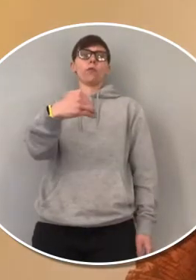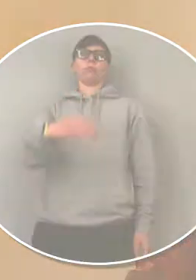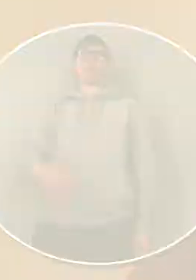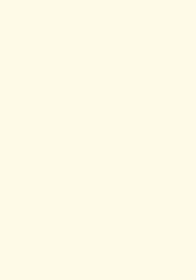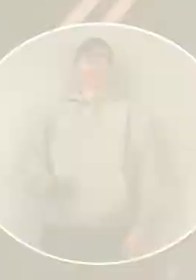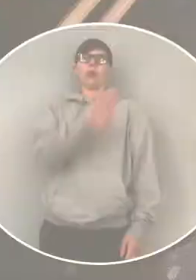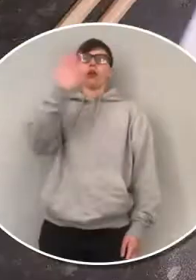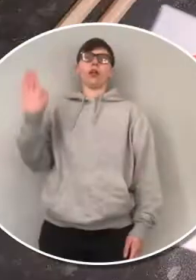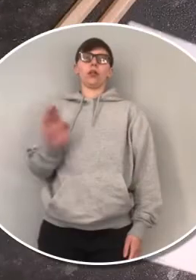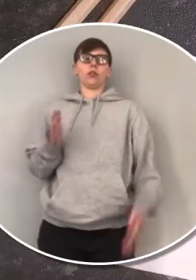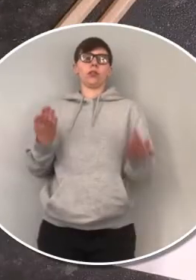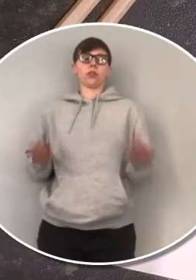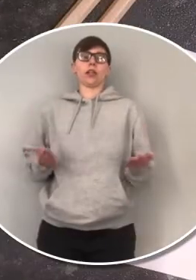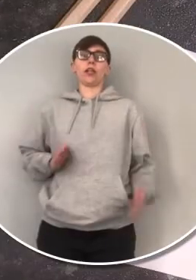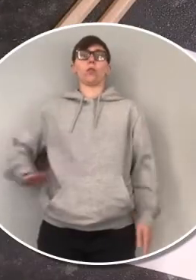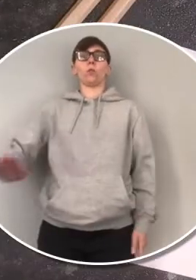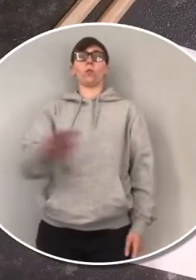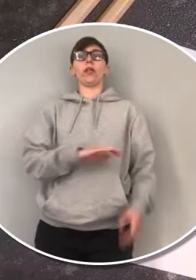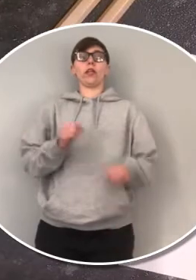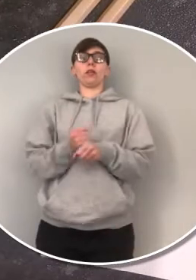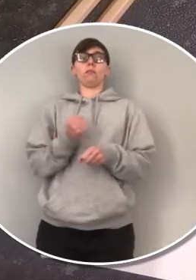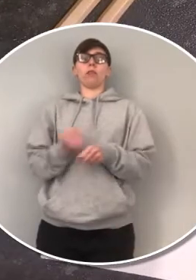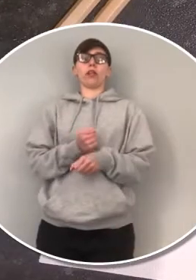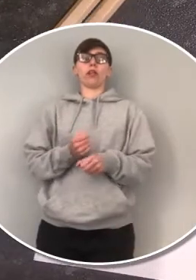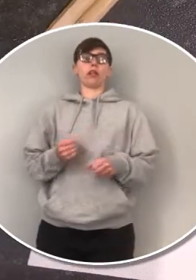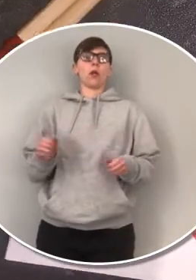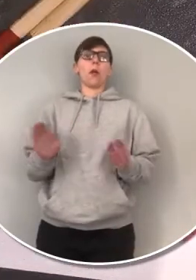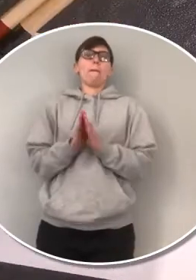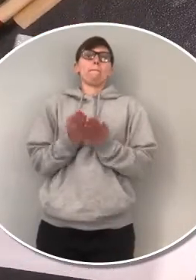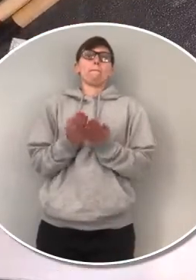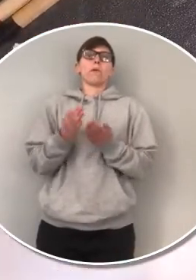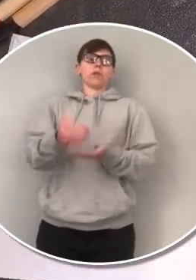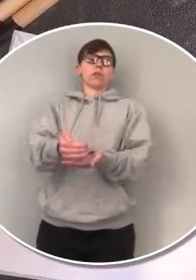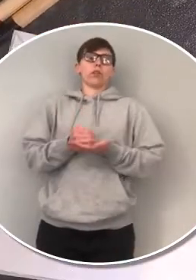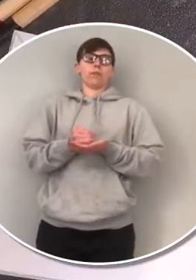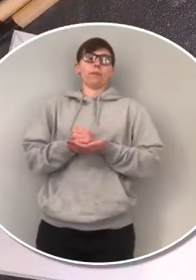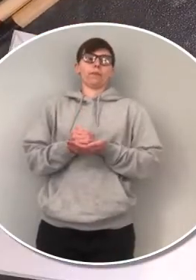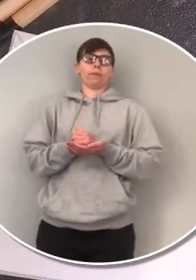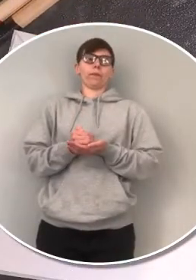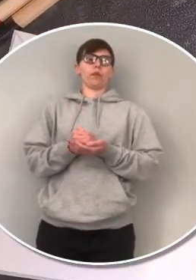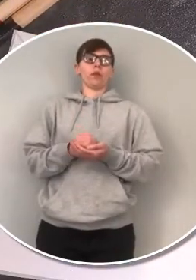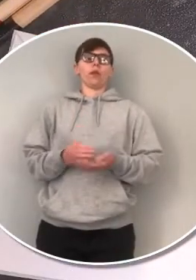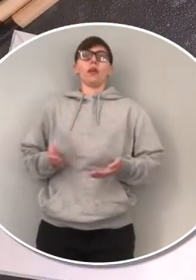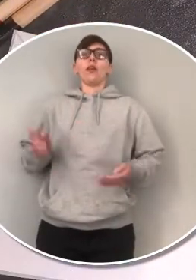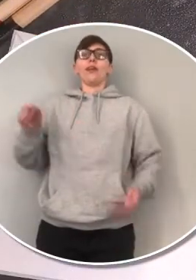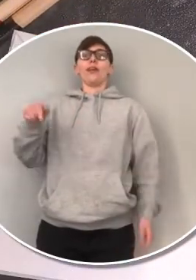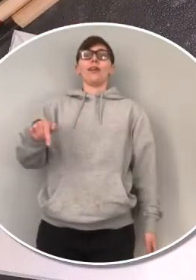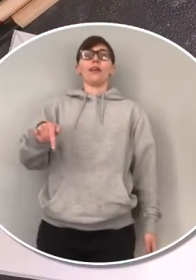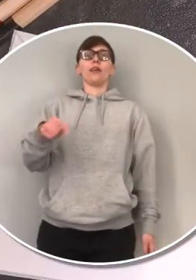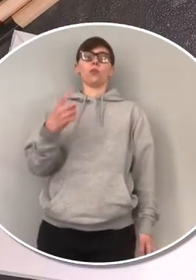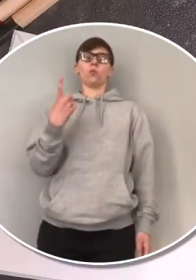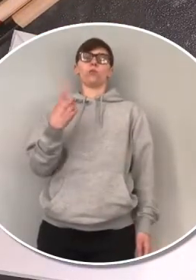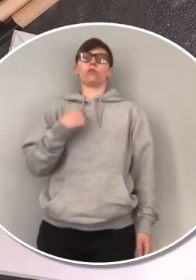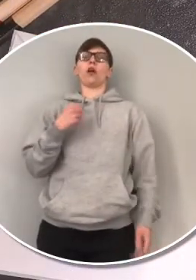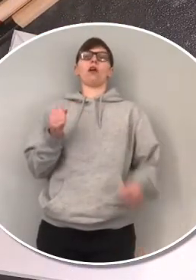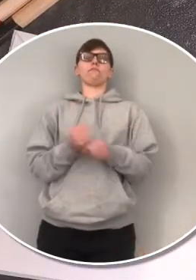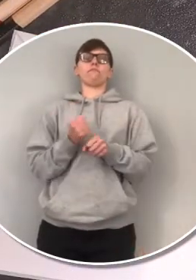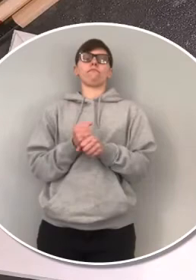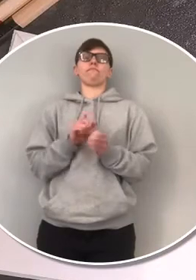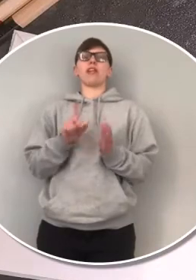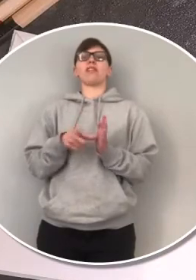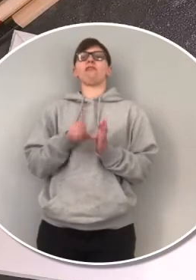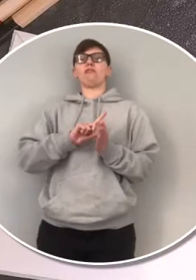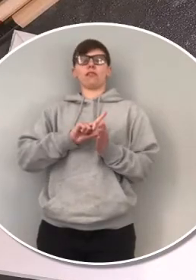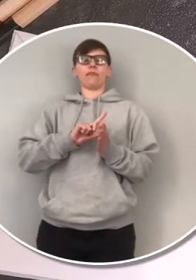home. Here's one I made earlier. So, you're going to need a square piece of